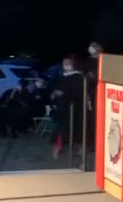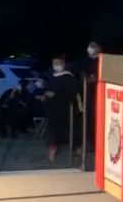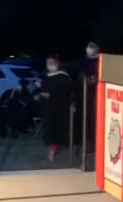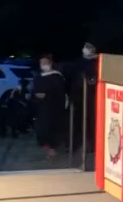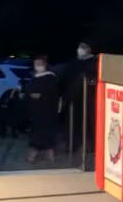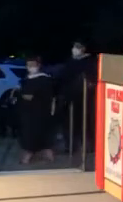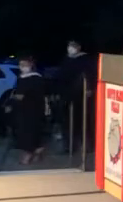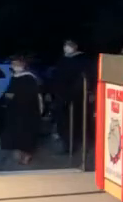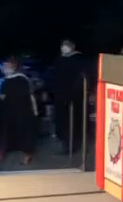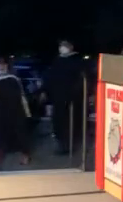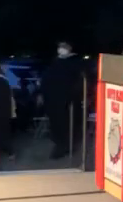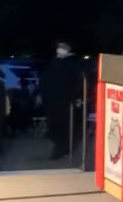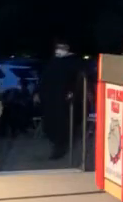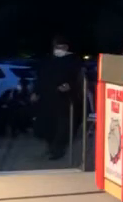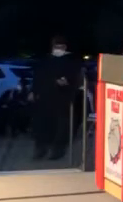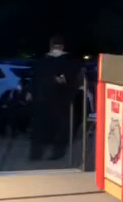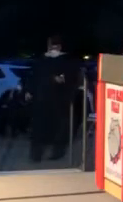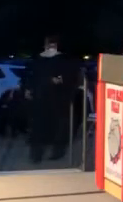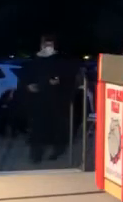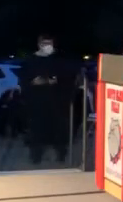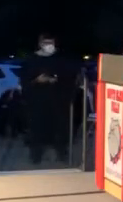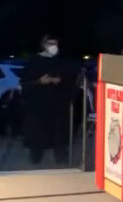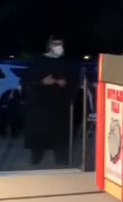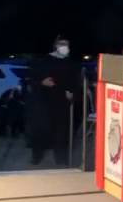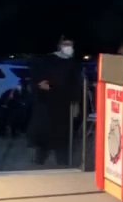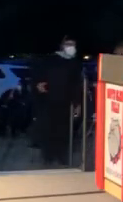media, and